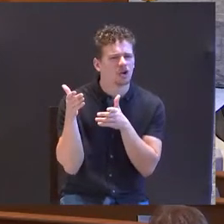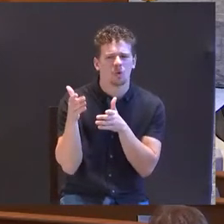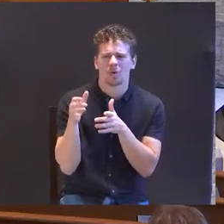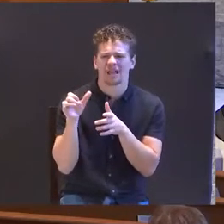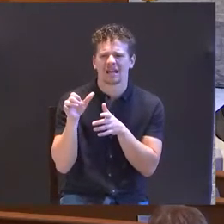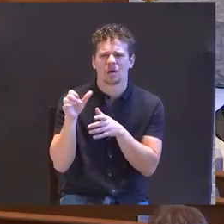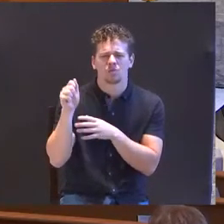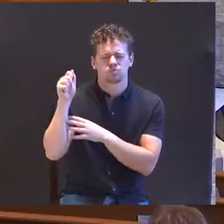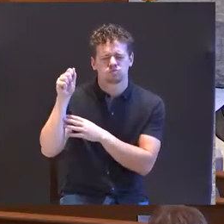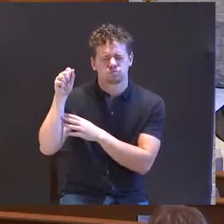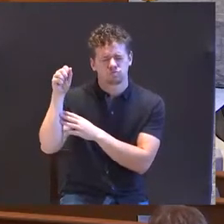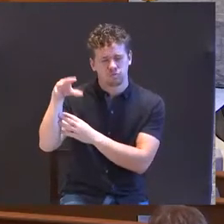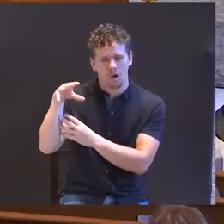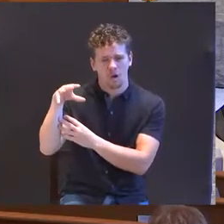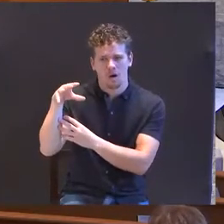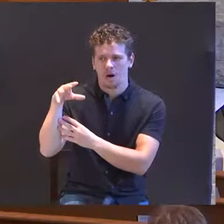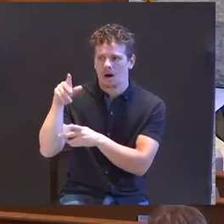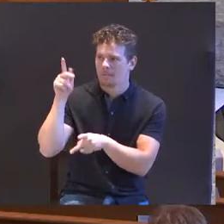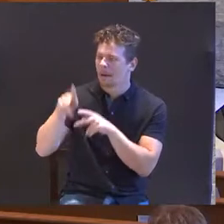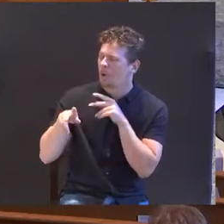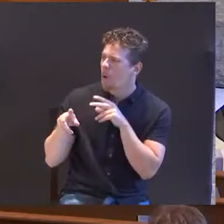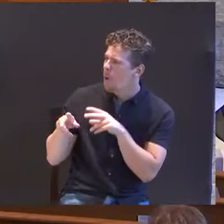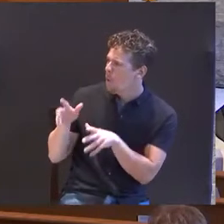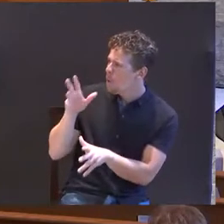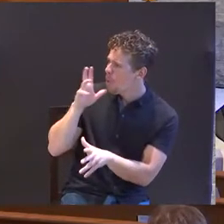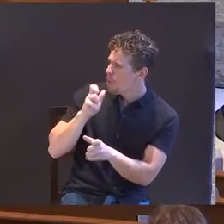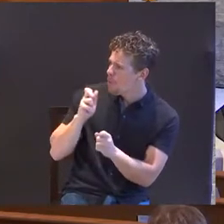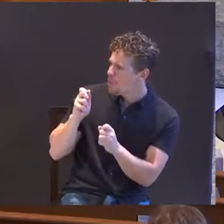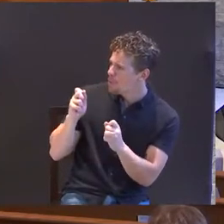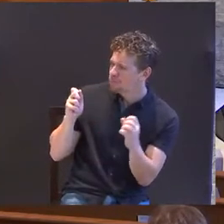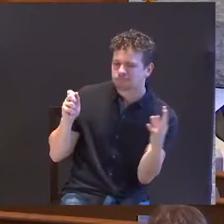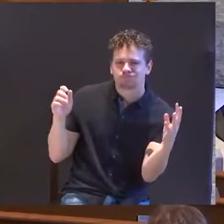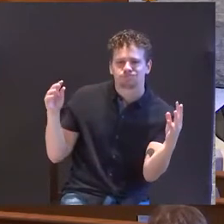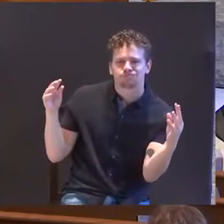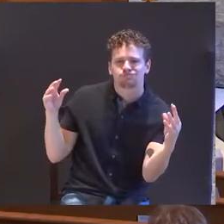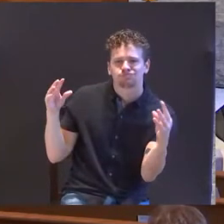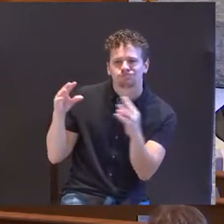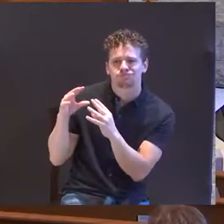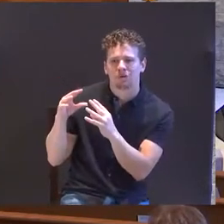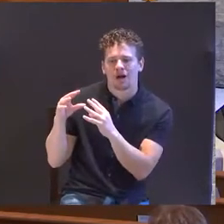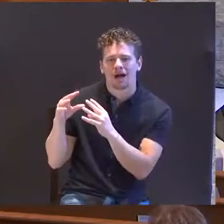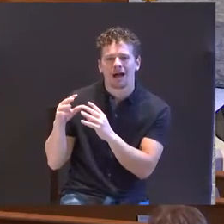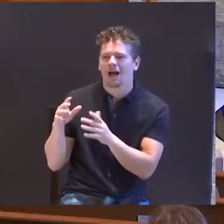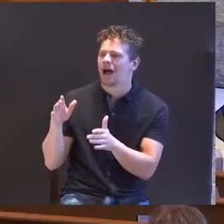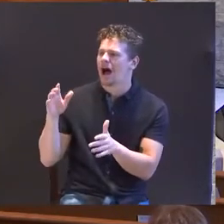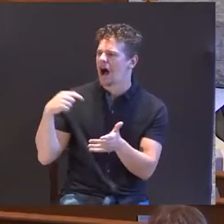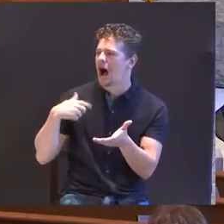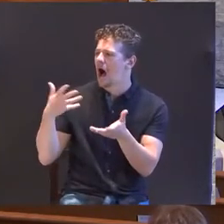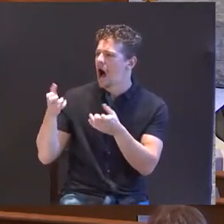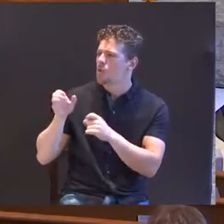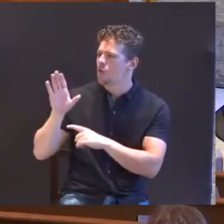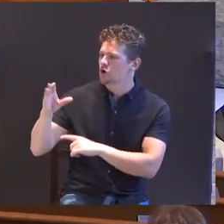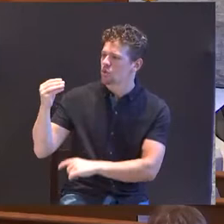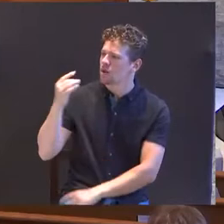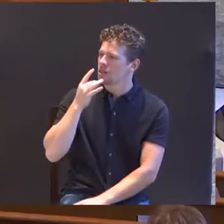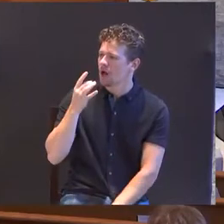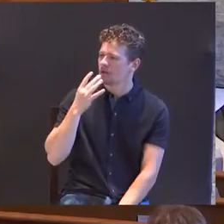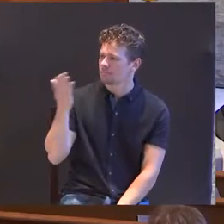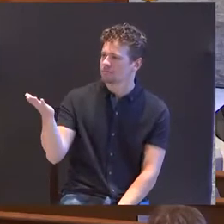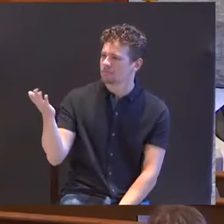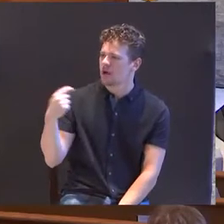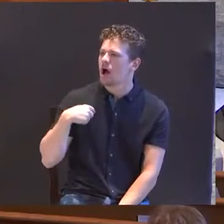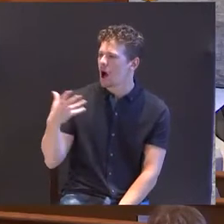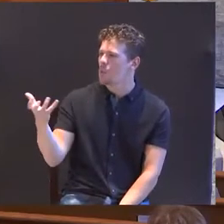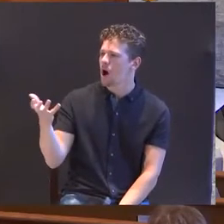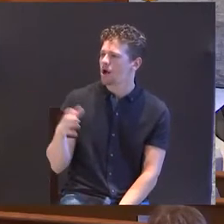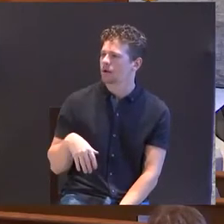strong that other people come to you and come to me and say, "I want what you got." And so often in unity,